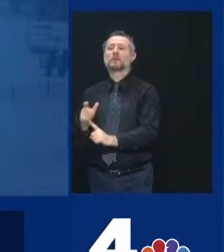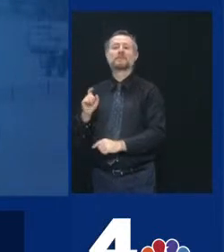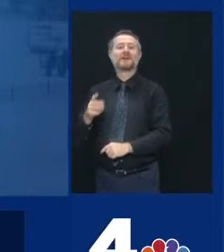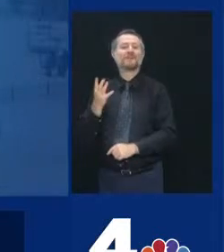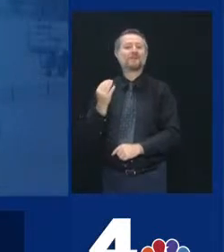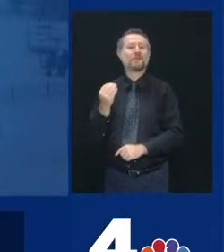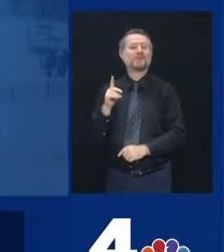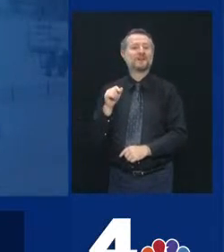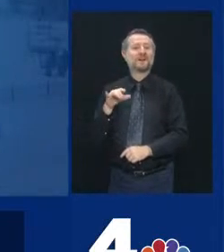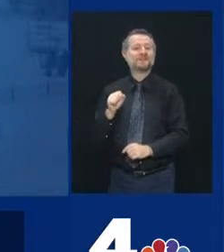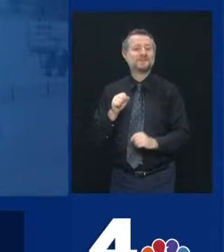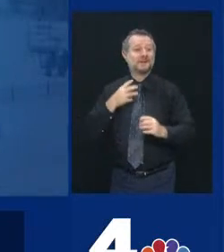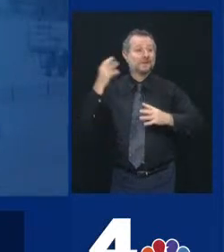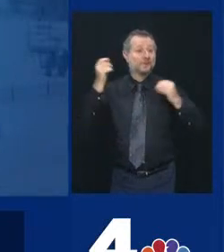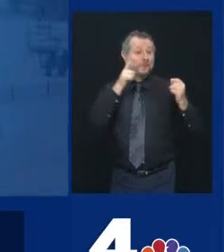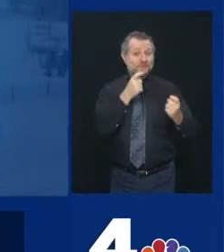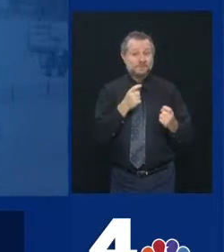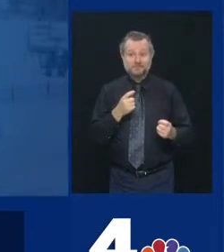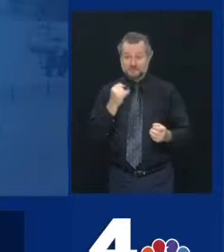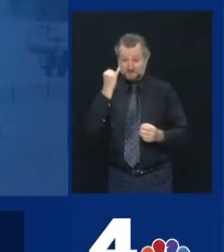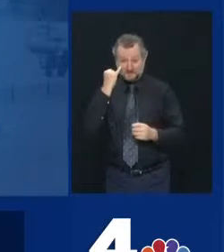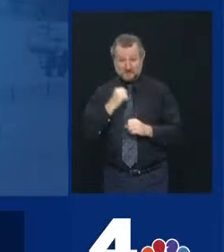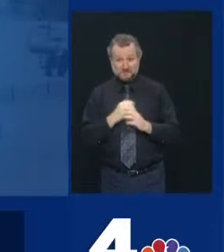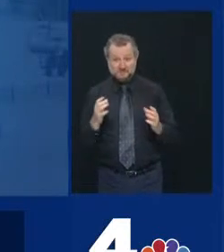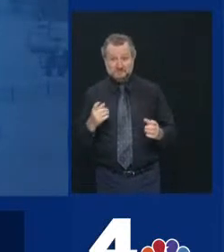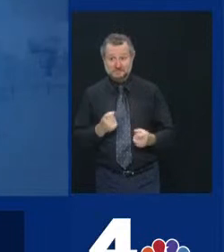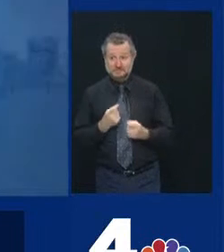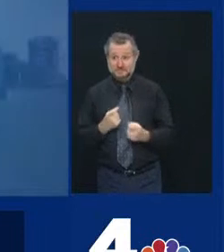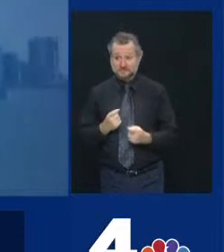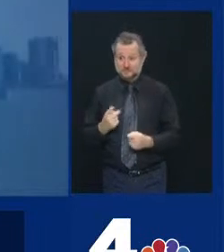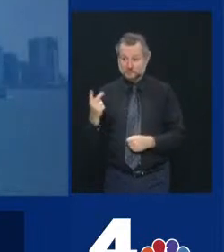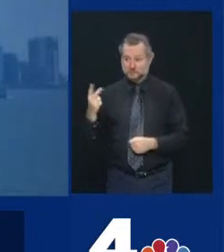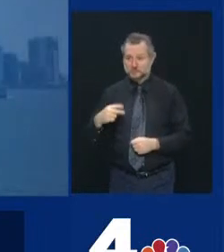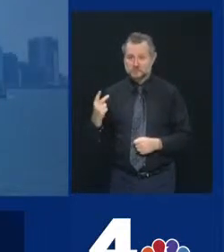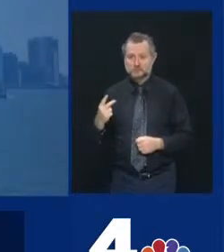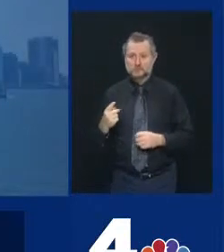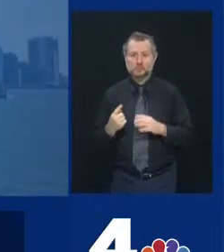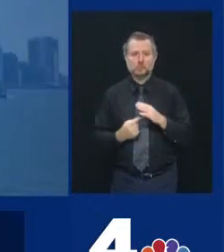for 2, quarantine for 14.